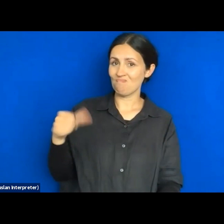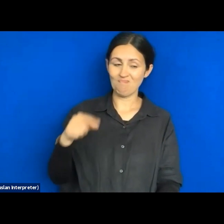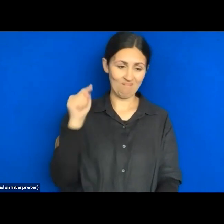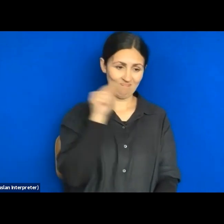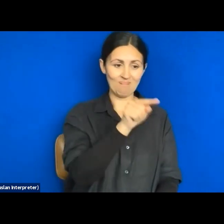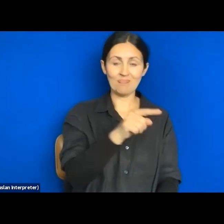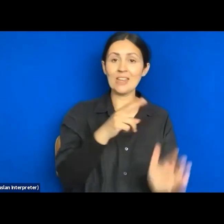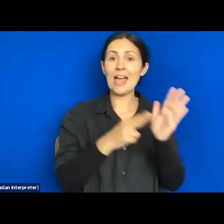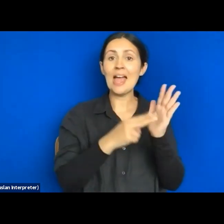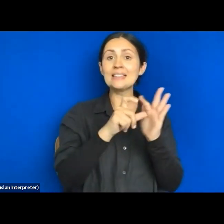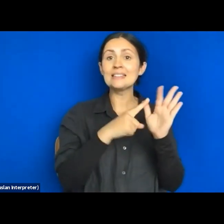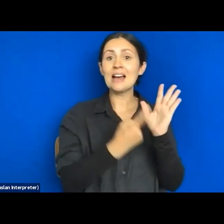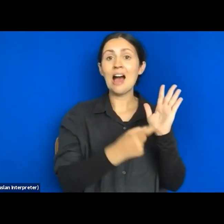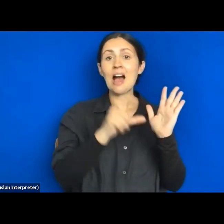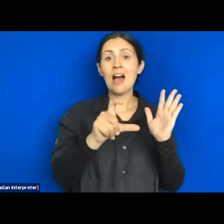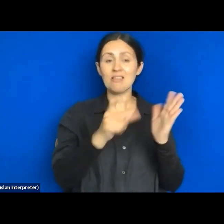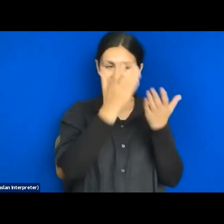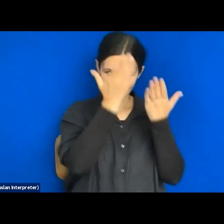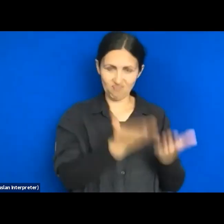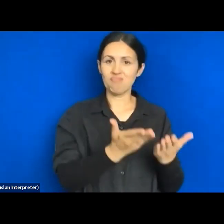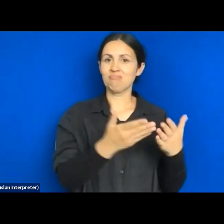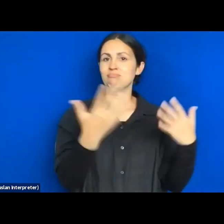of research excellence and collaboration.